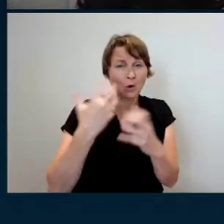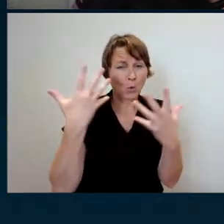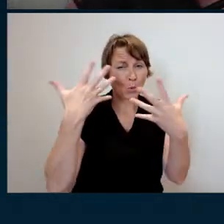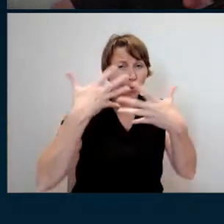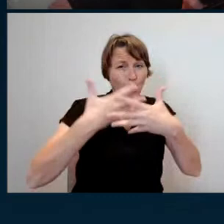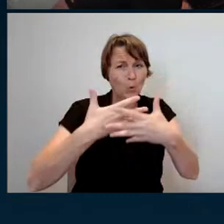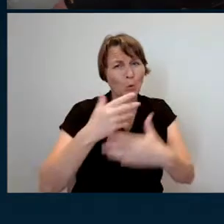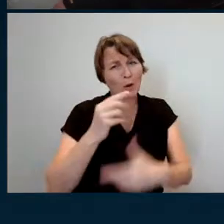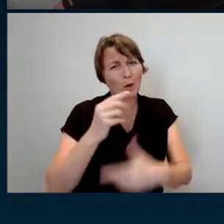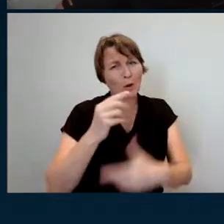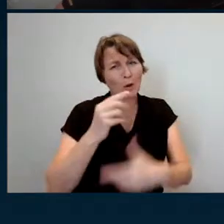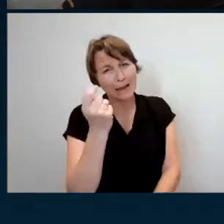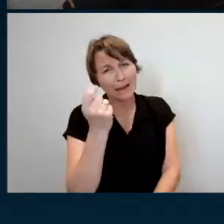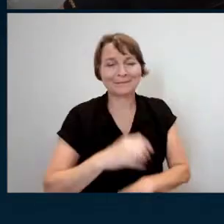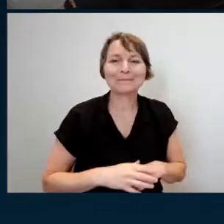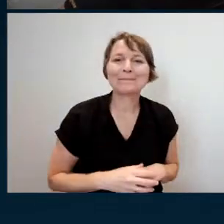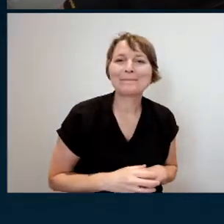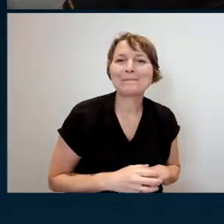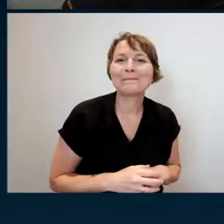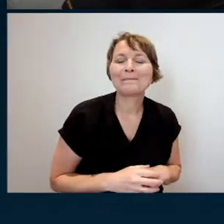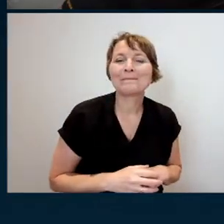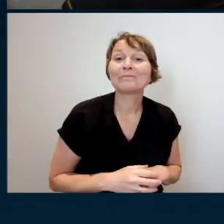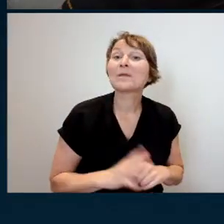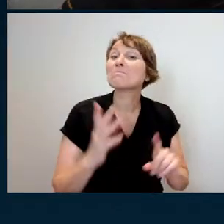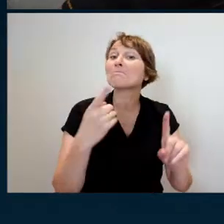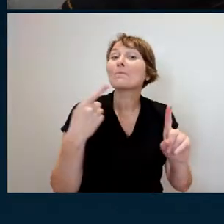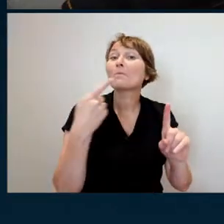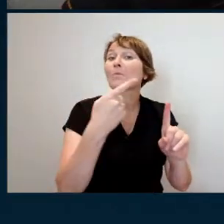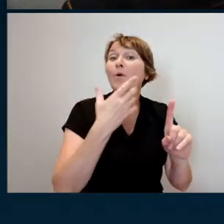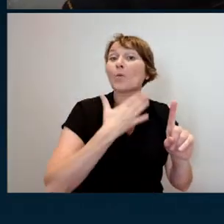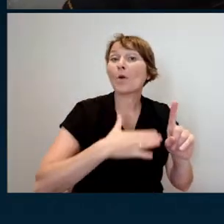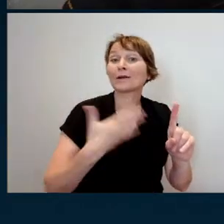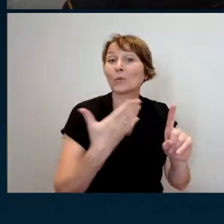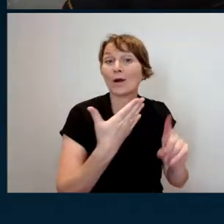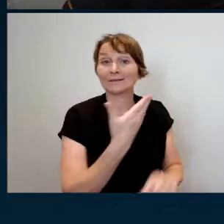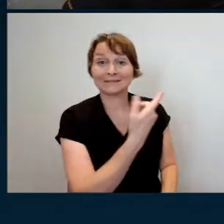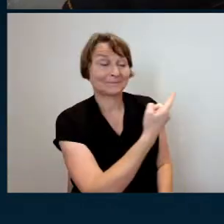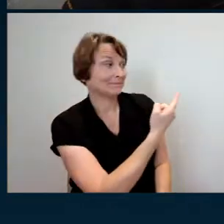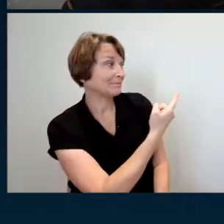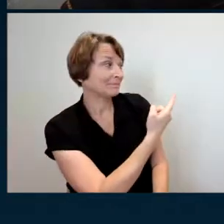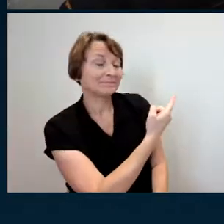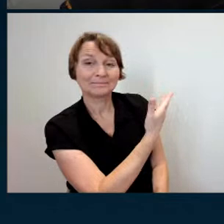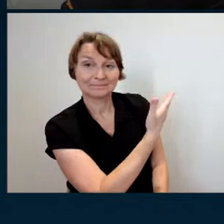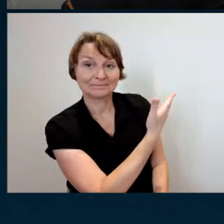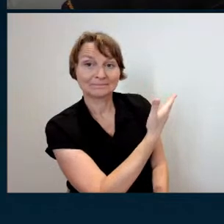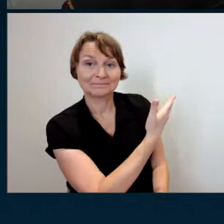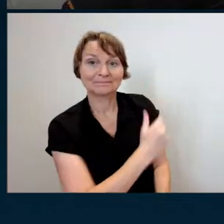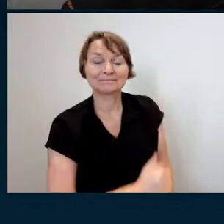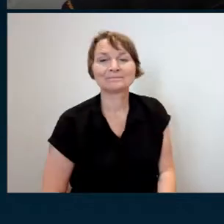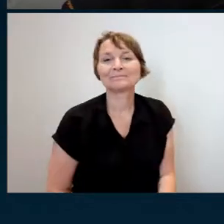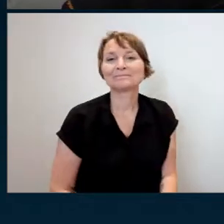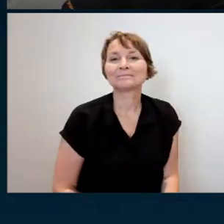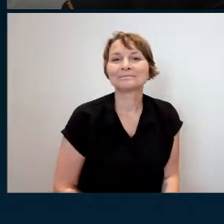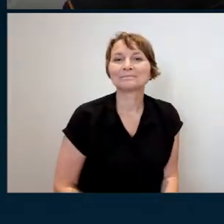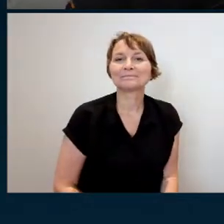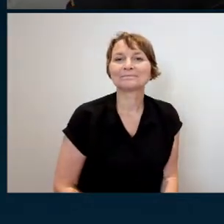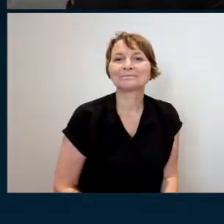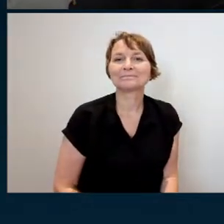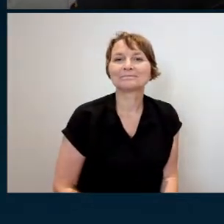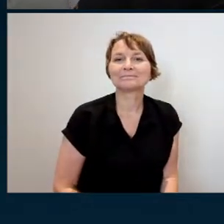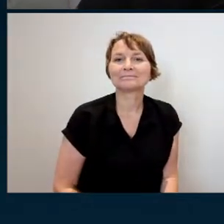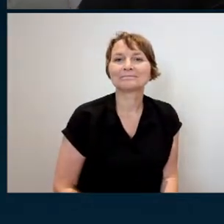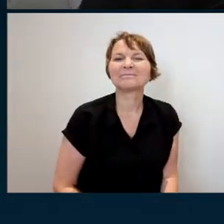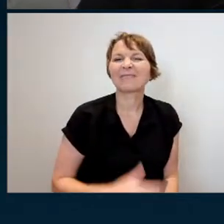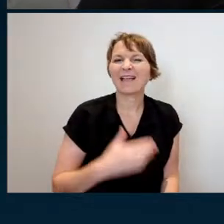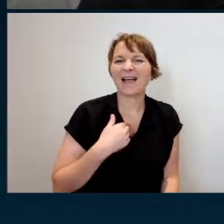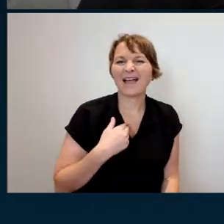This was the goal that I had. I have an Azure subscription, which is for